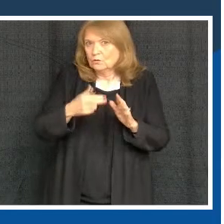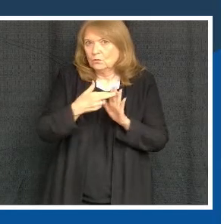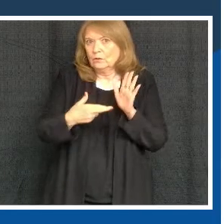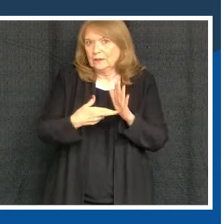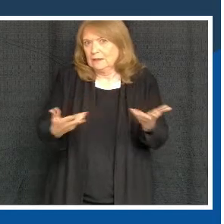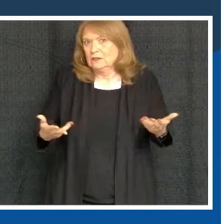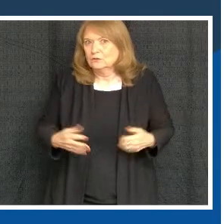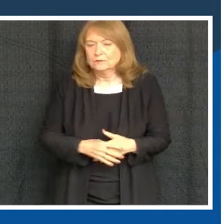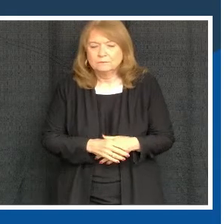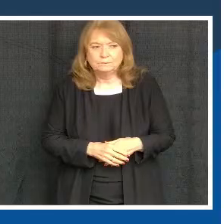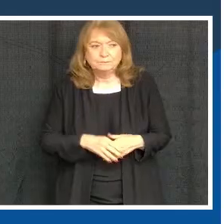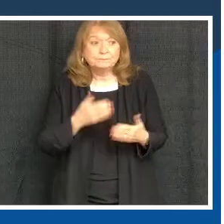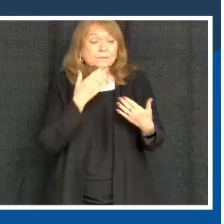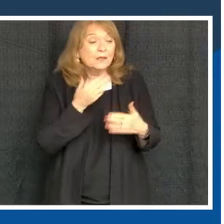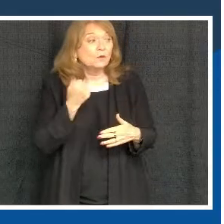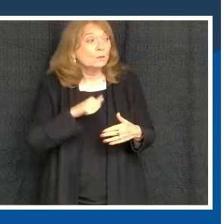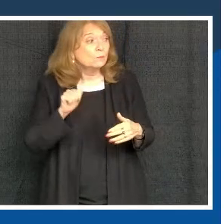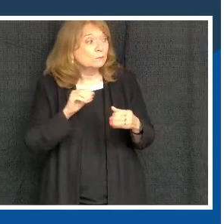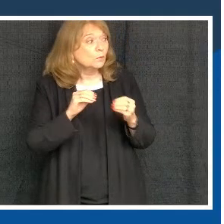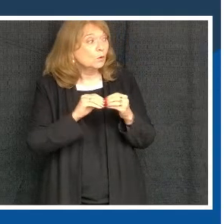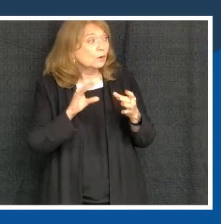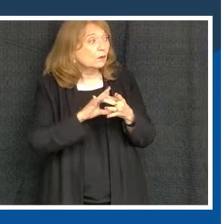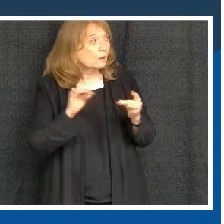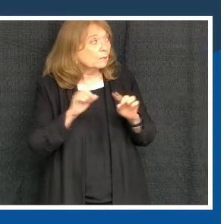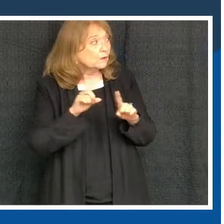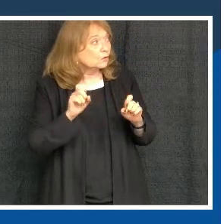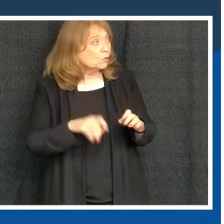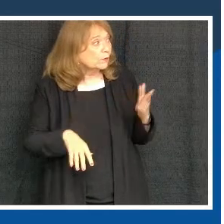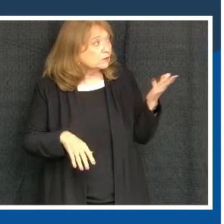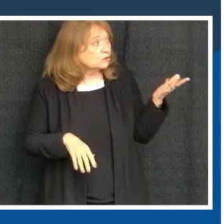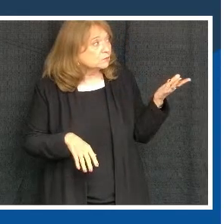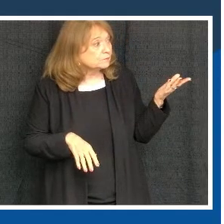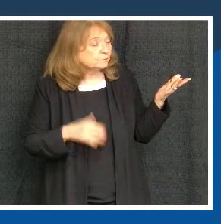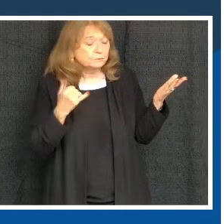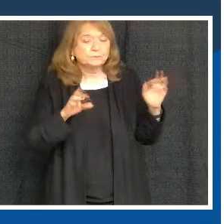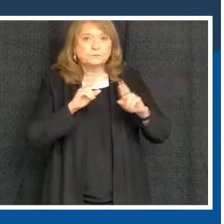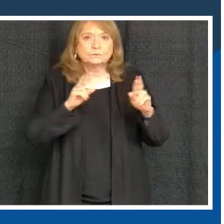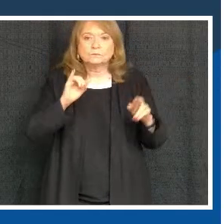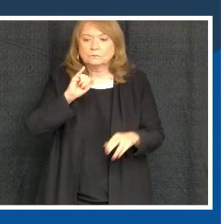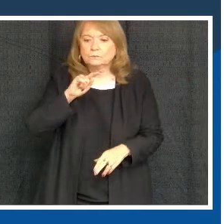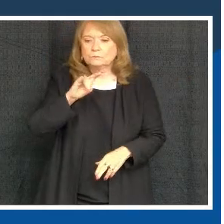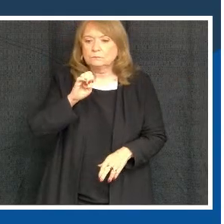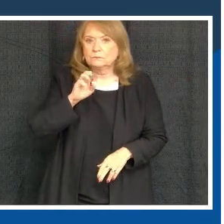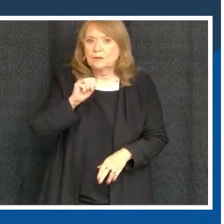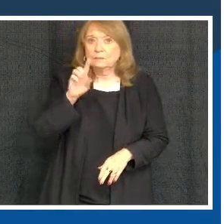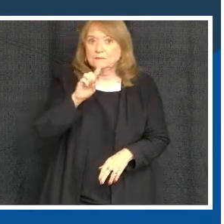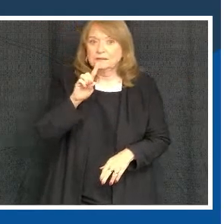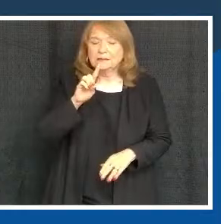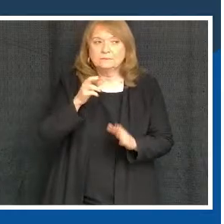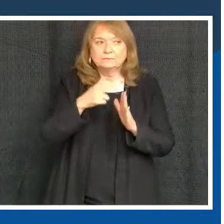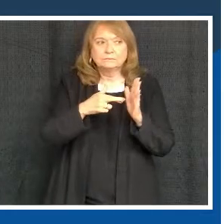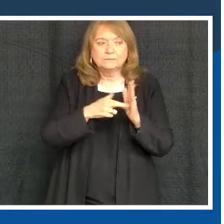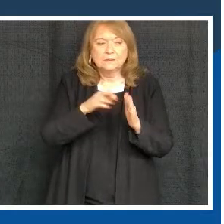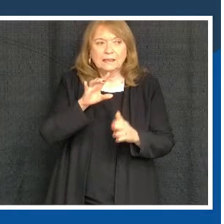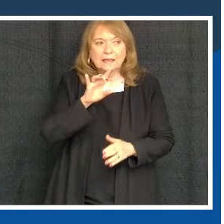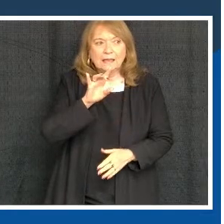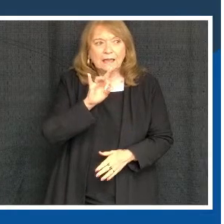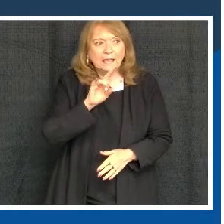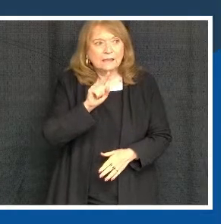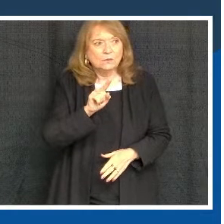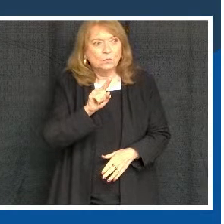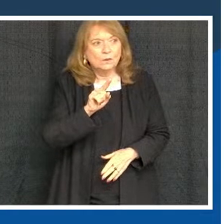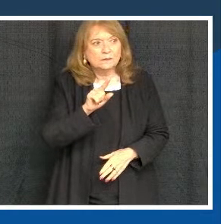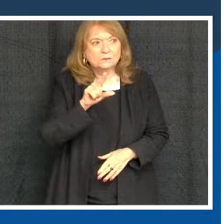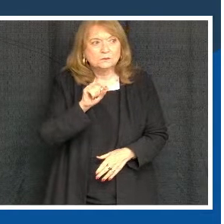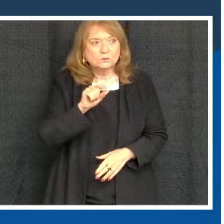Okay, thank you. Any more comment or question regarding this ordinance? We're now ready for item D, ordinance 81, 2024-25. Mr. Tyndall, please,